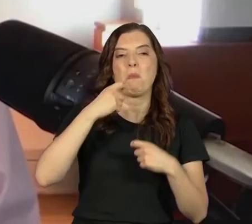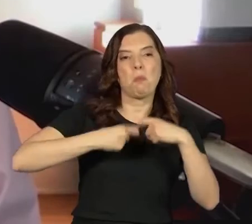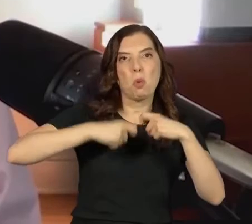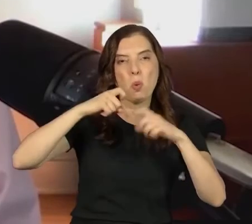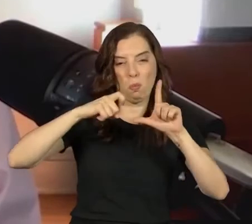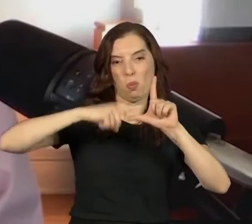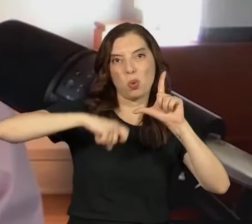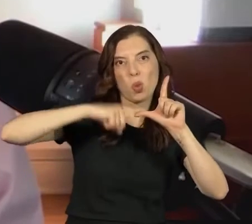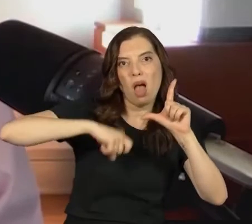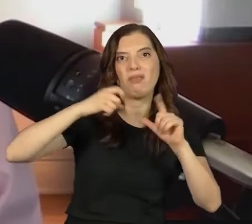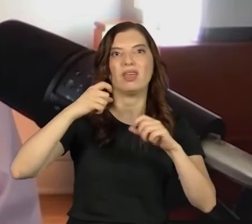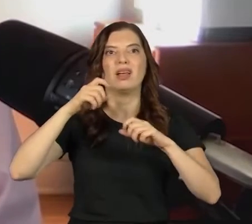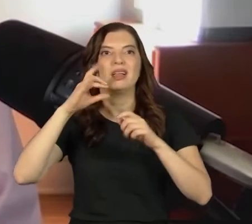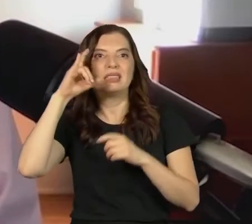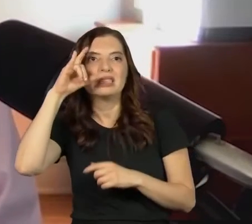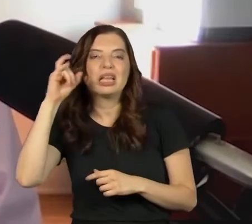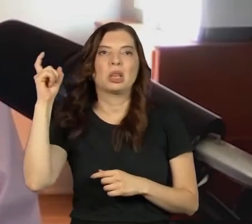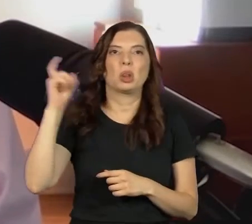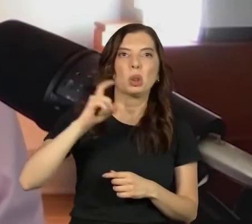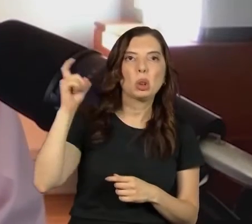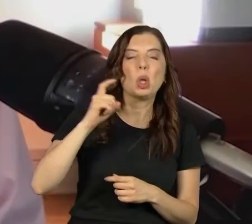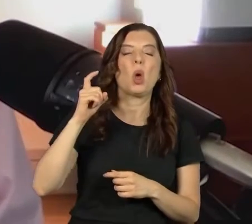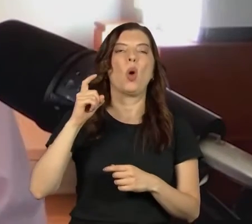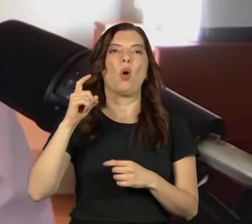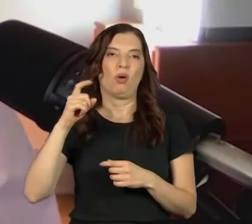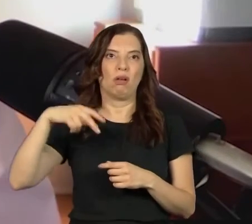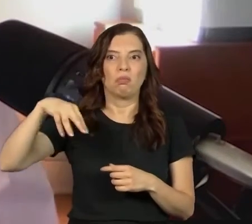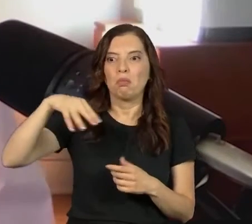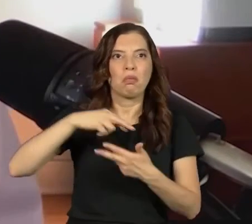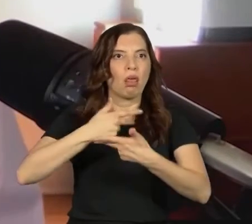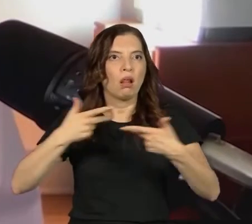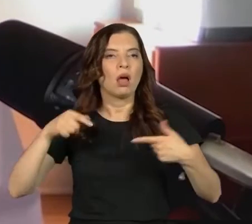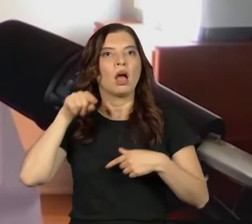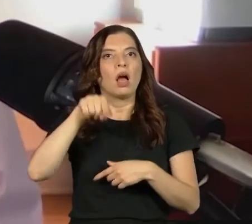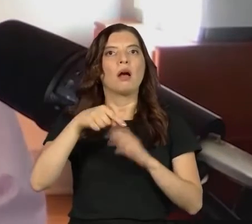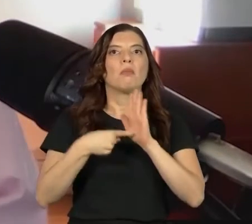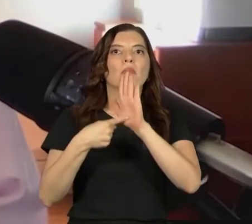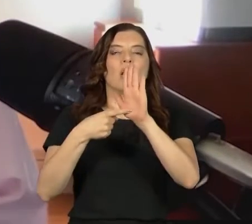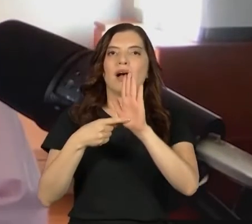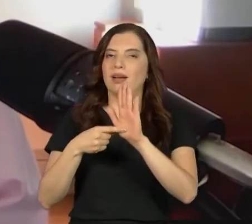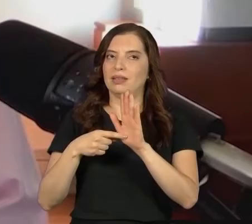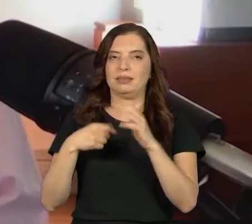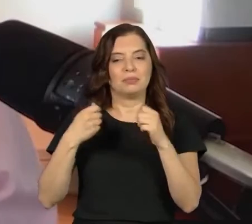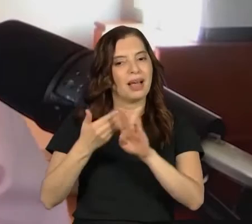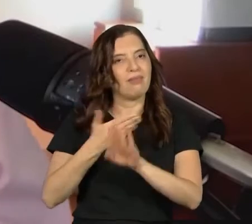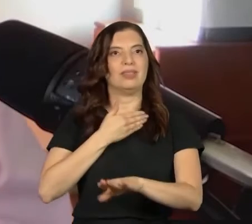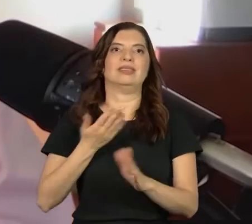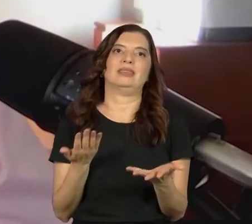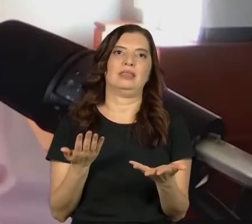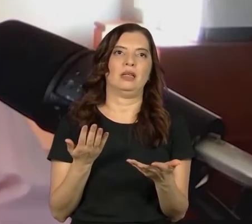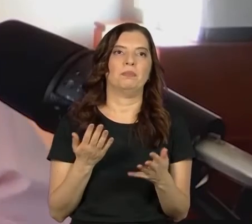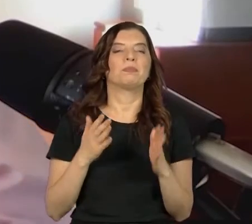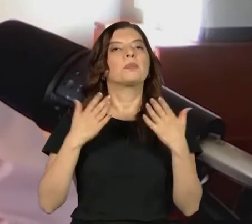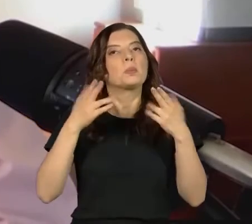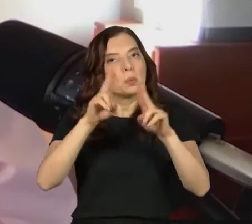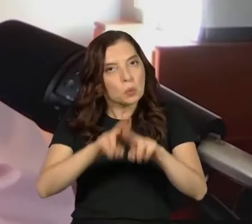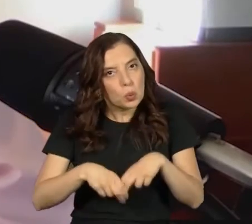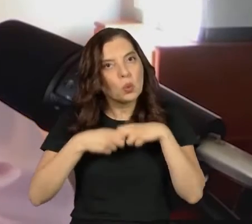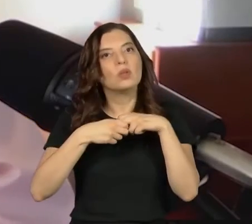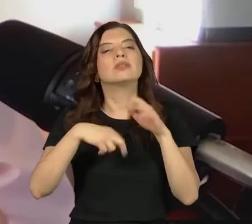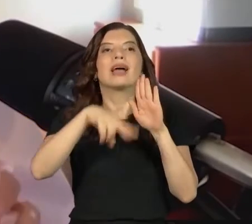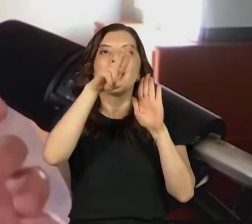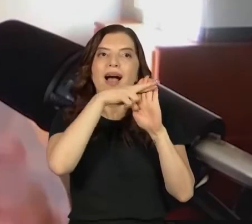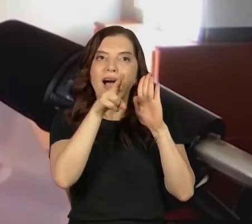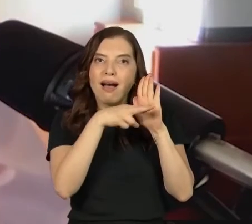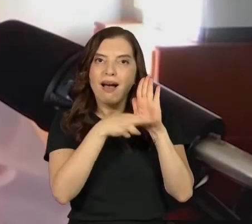pornography, Instagram, TikTok, Snapchat. We can't keep them away unless we keep them away from the internet. So we need government